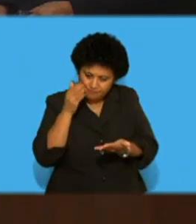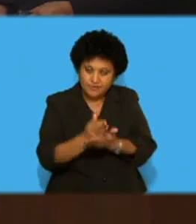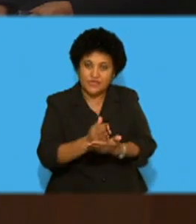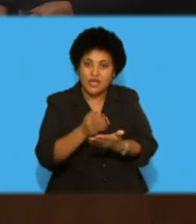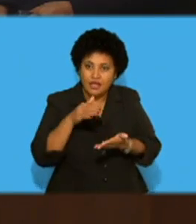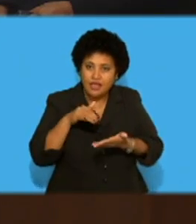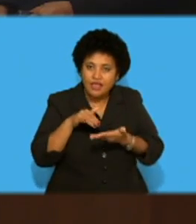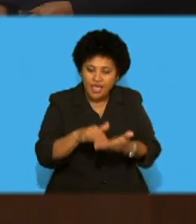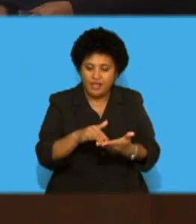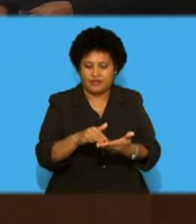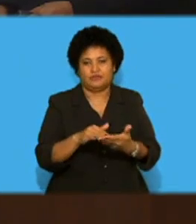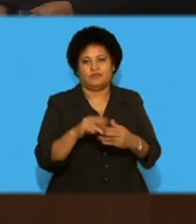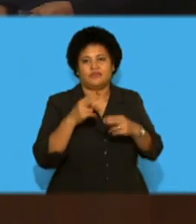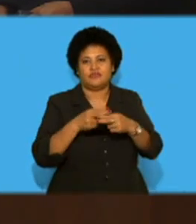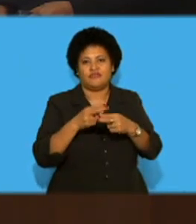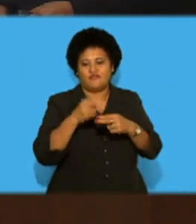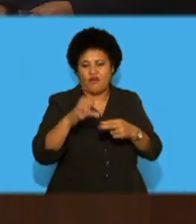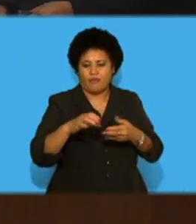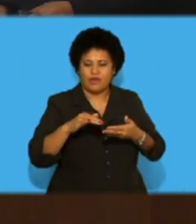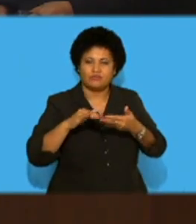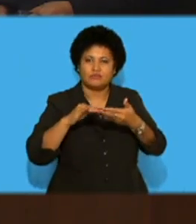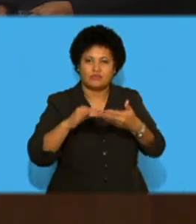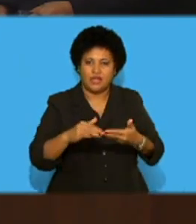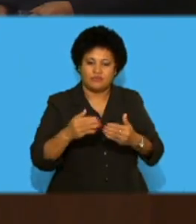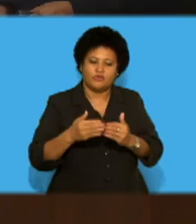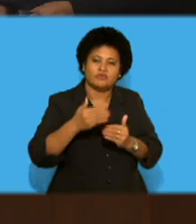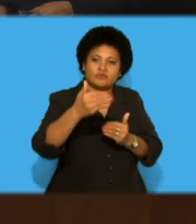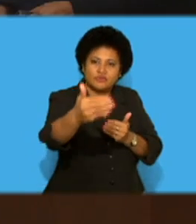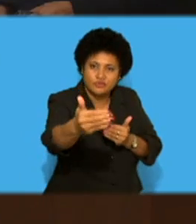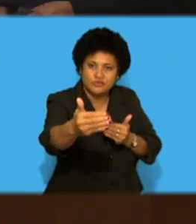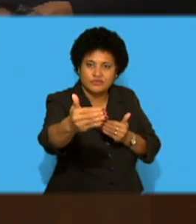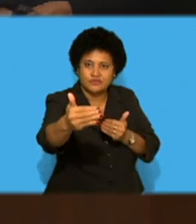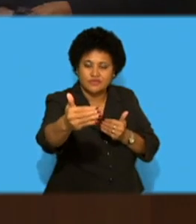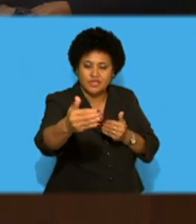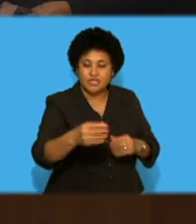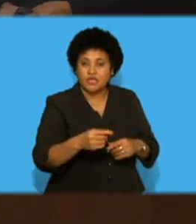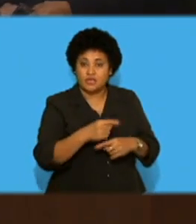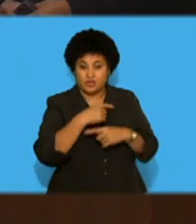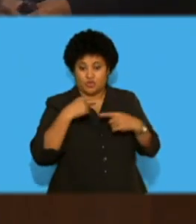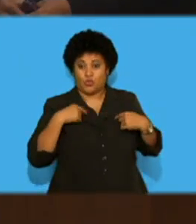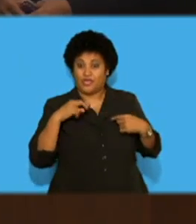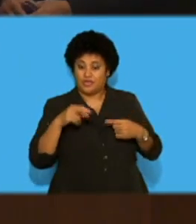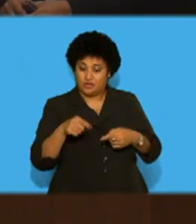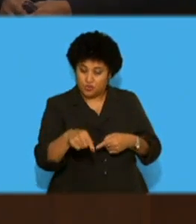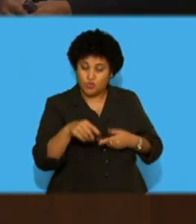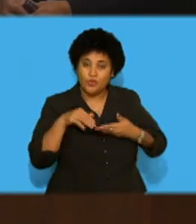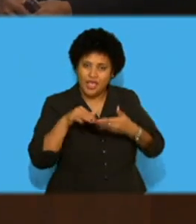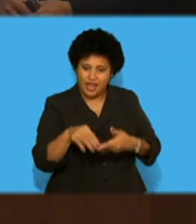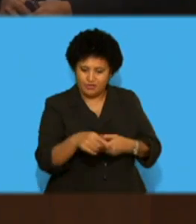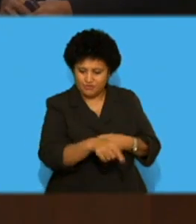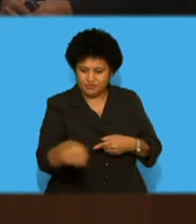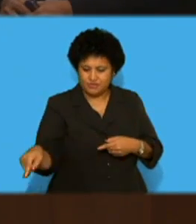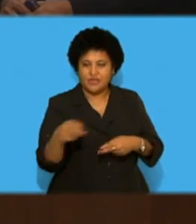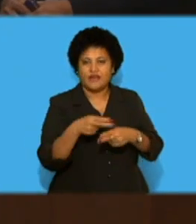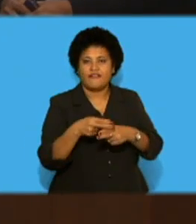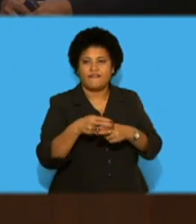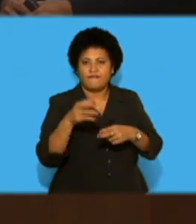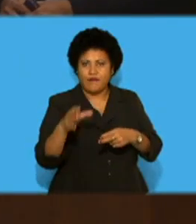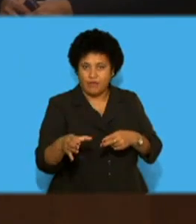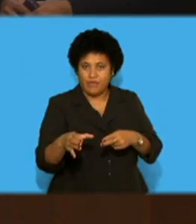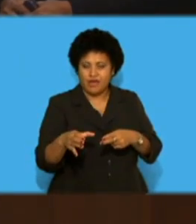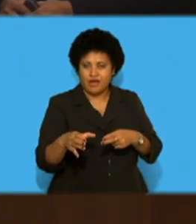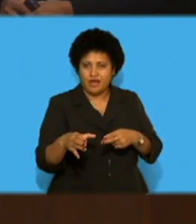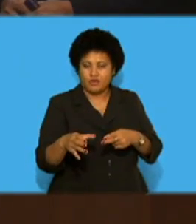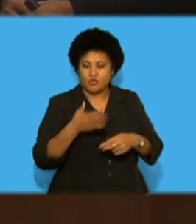a long-term and sustainable basis. We need to help these farmers on a long-term and sustainable basis. We need to